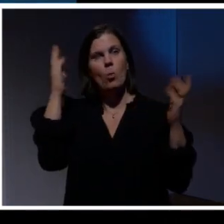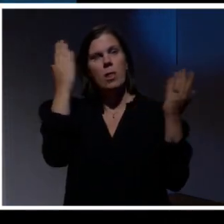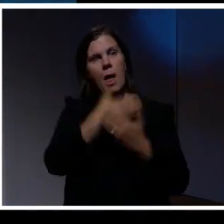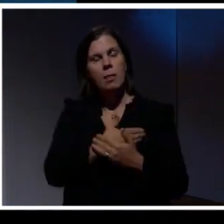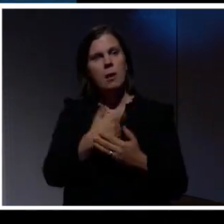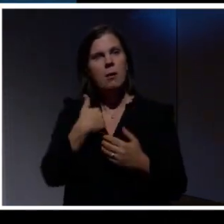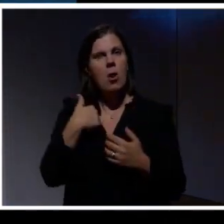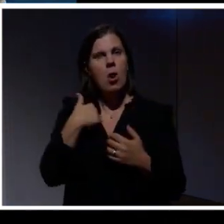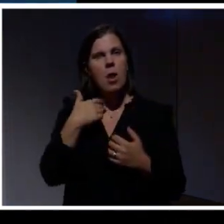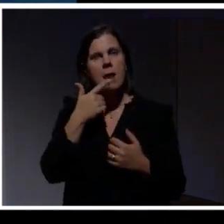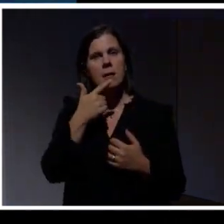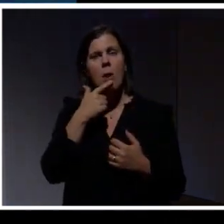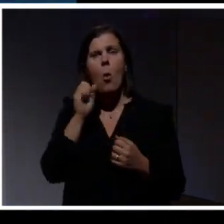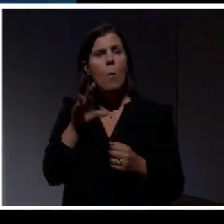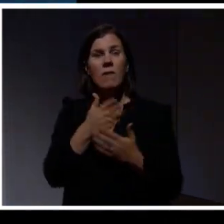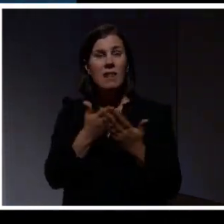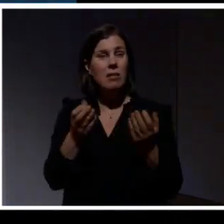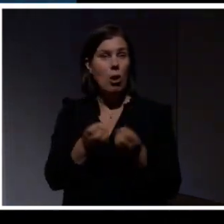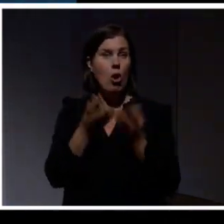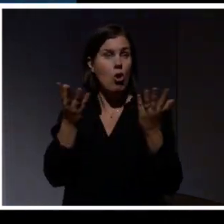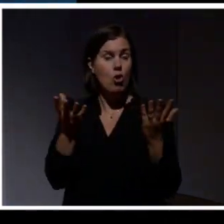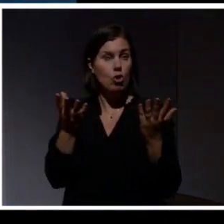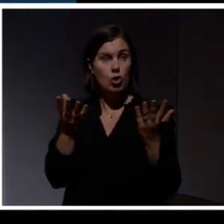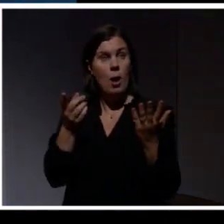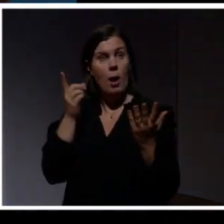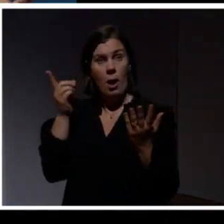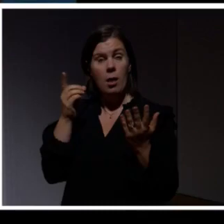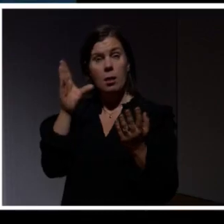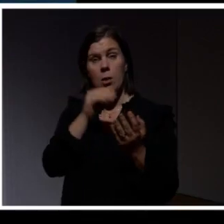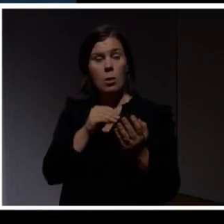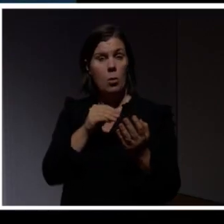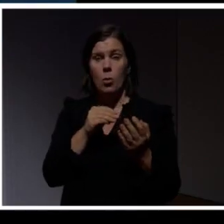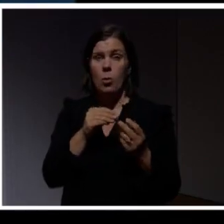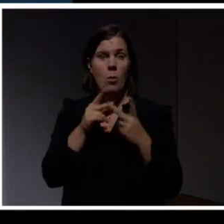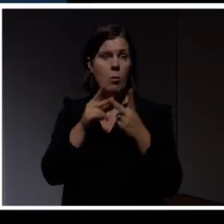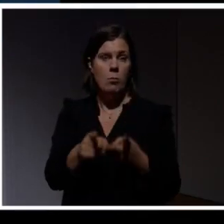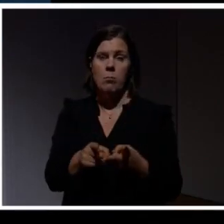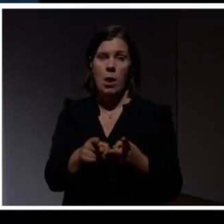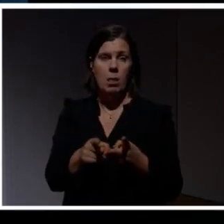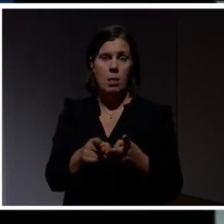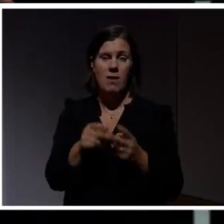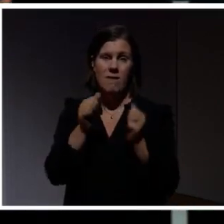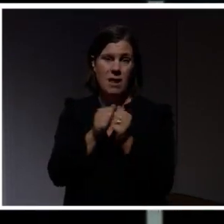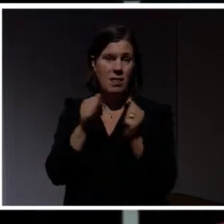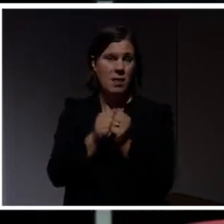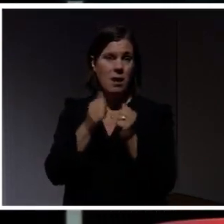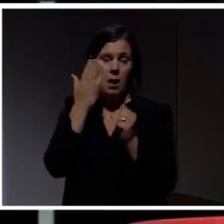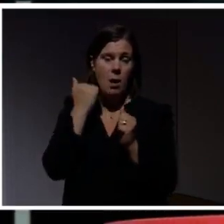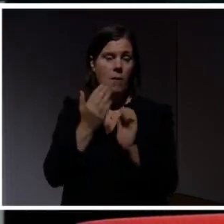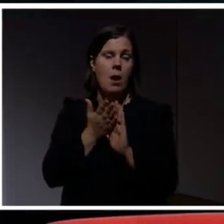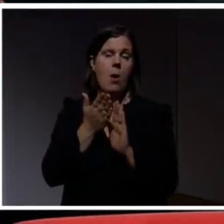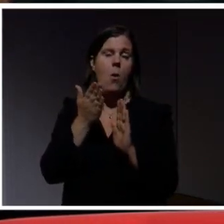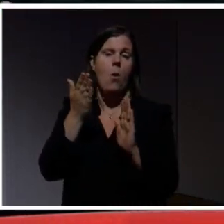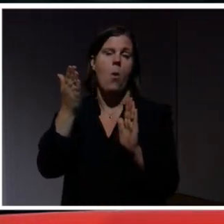I fear that if we do not solve this one, we'll end up in the next AI winter. And in Sweden, we know the winters can be long and